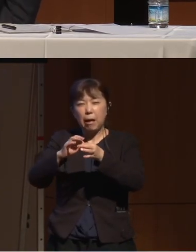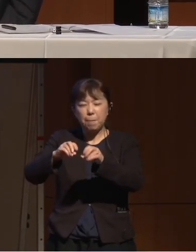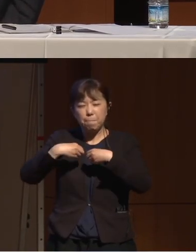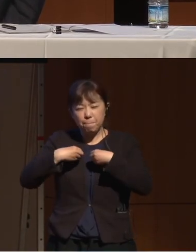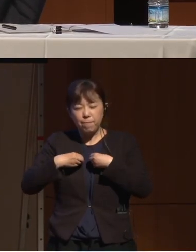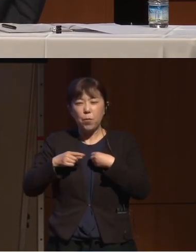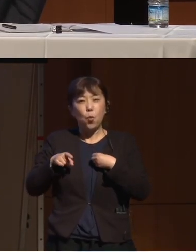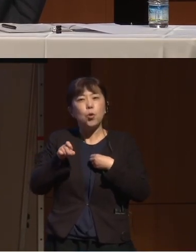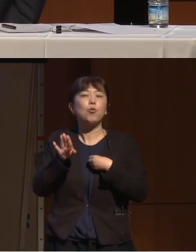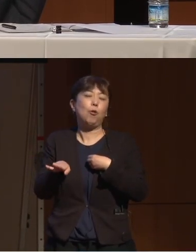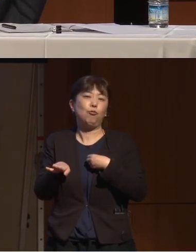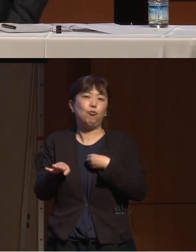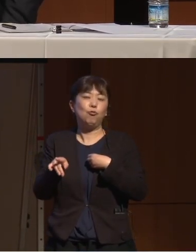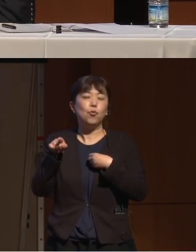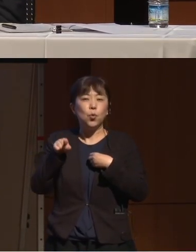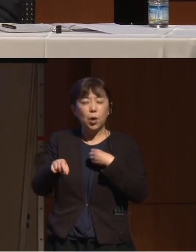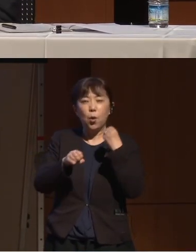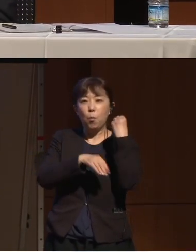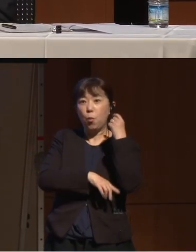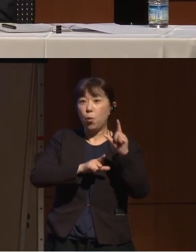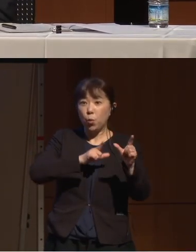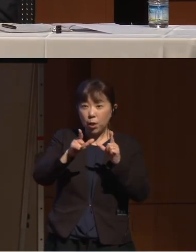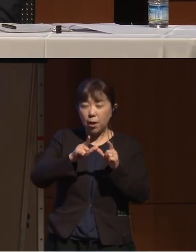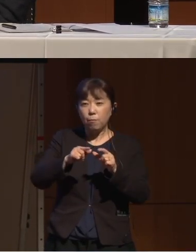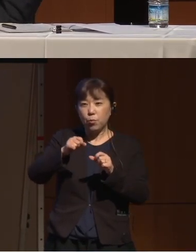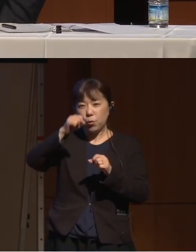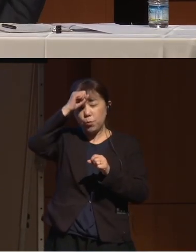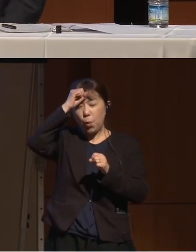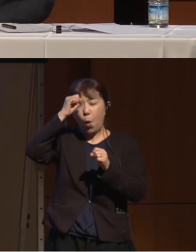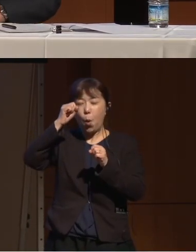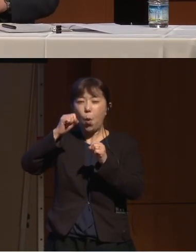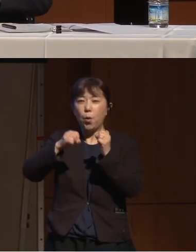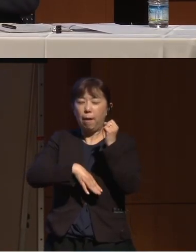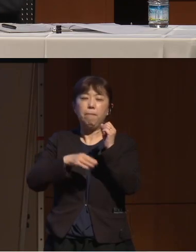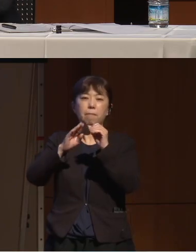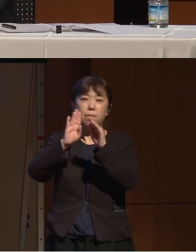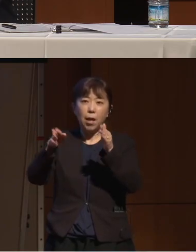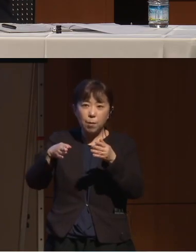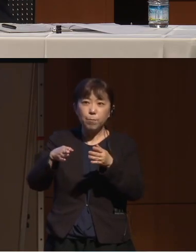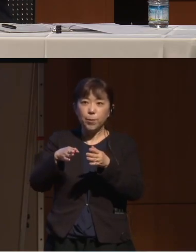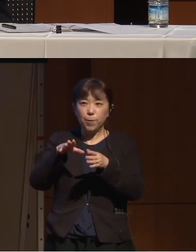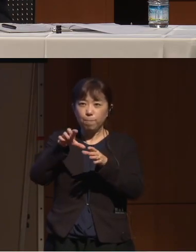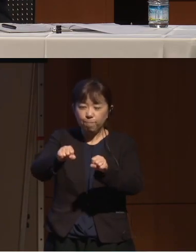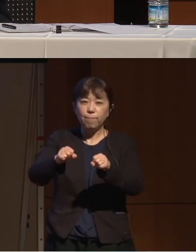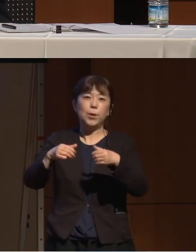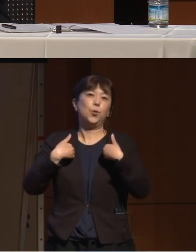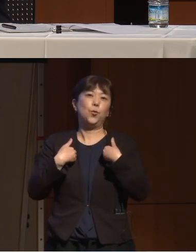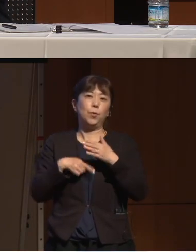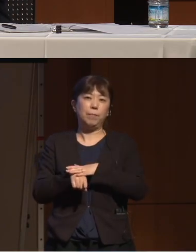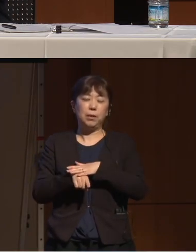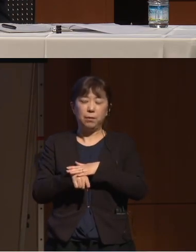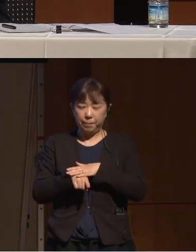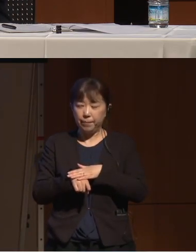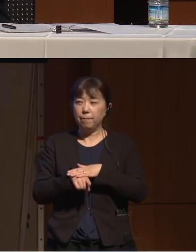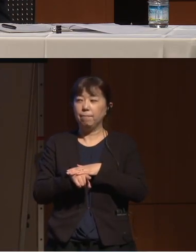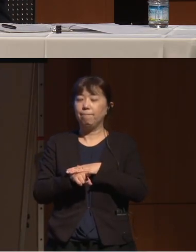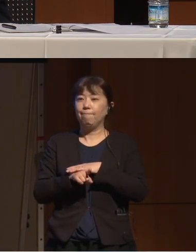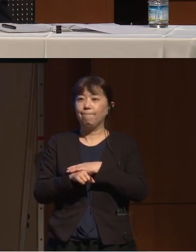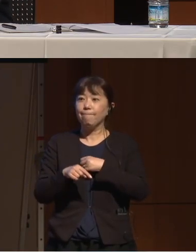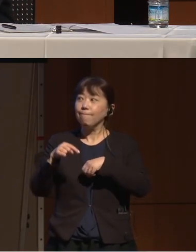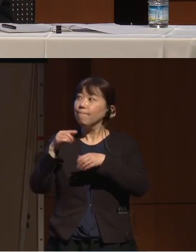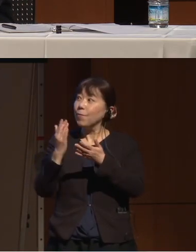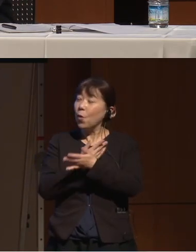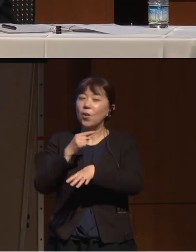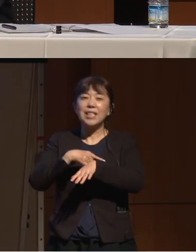Yeah? Is it enough? Anyway, we have 12 minutes,